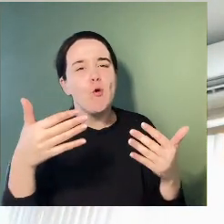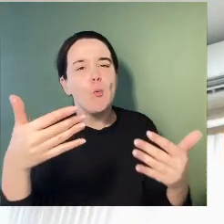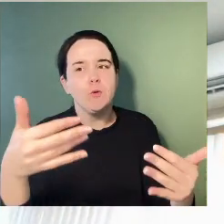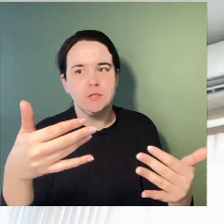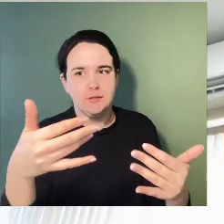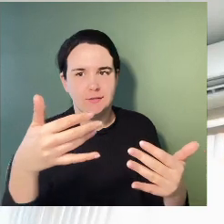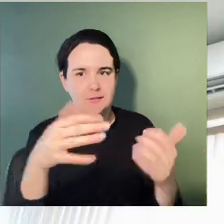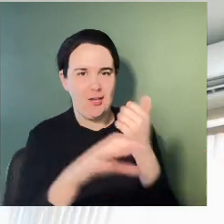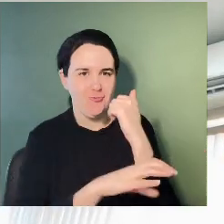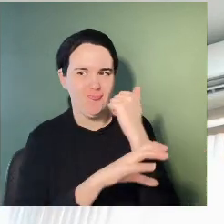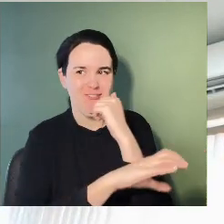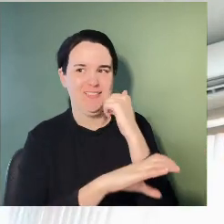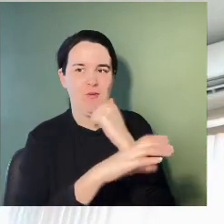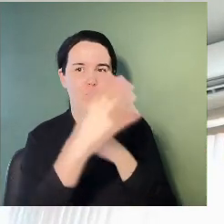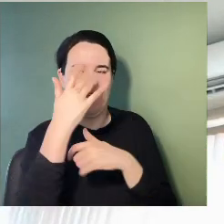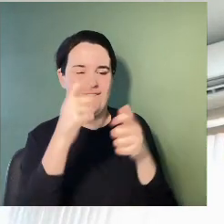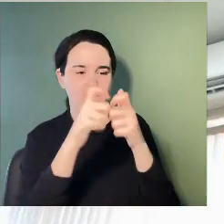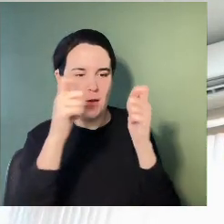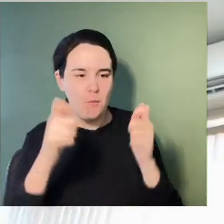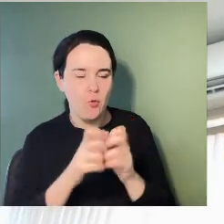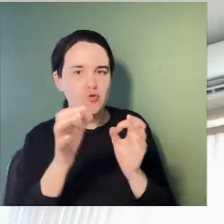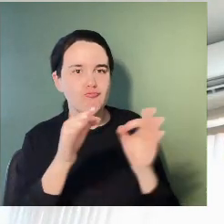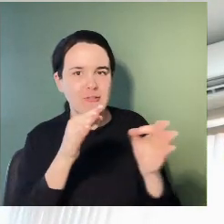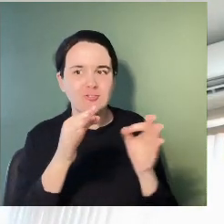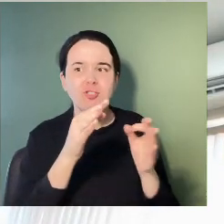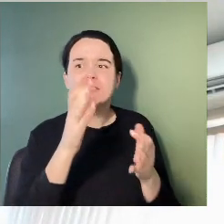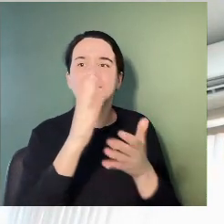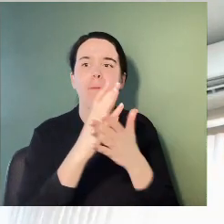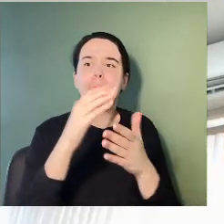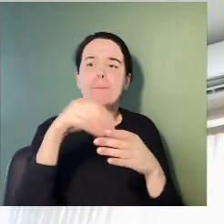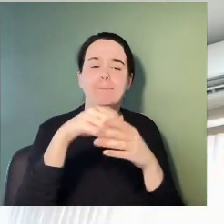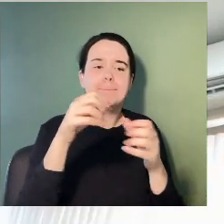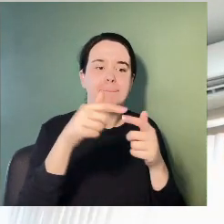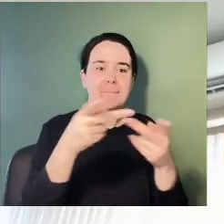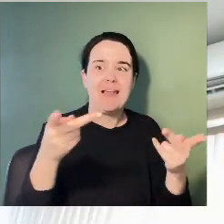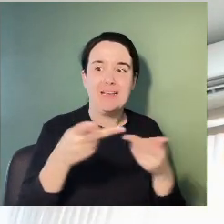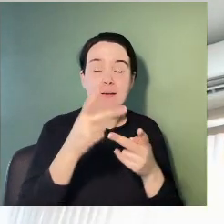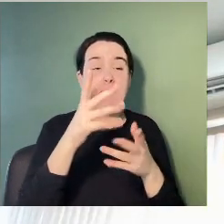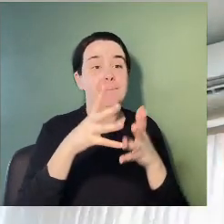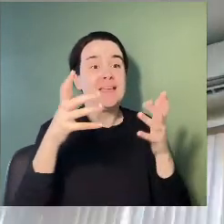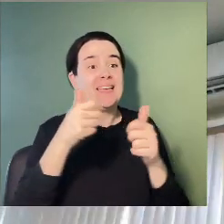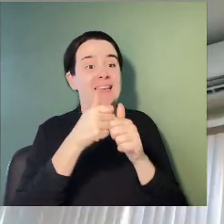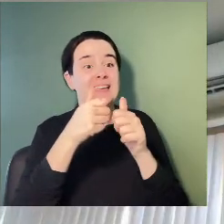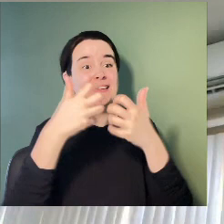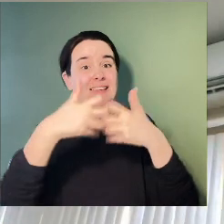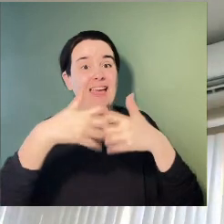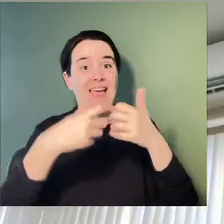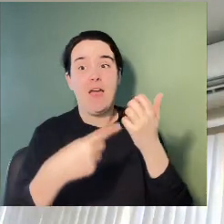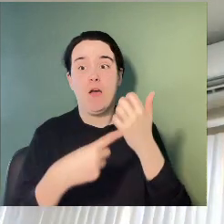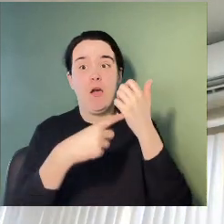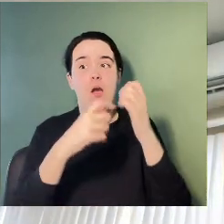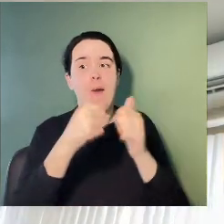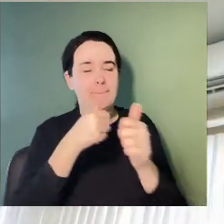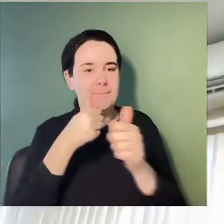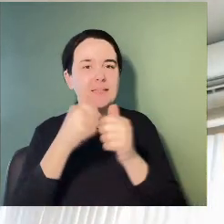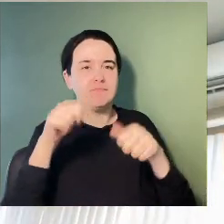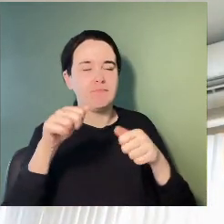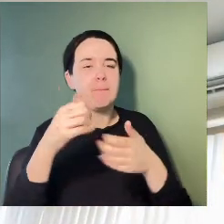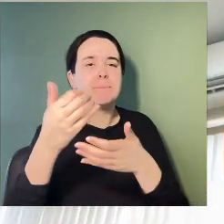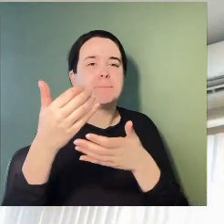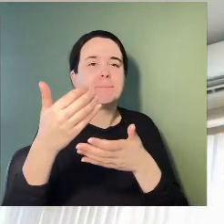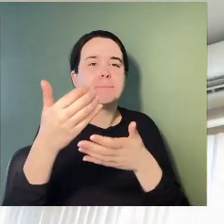and strategies in place to ensure that big tech companies protect people's data and also give access